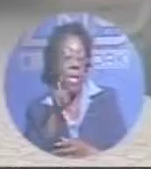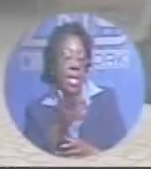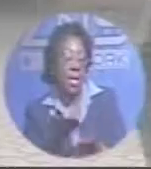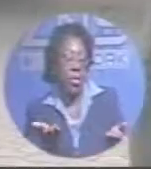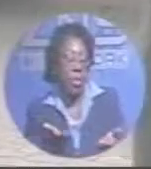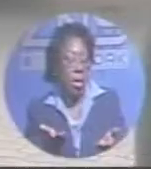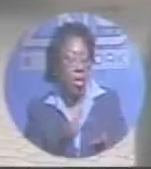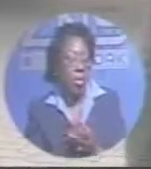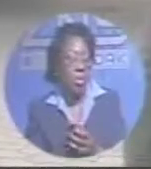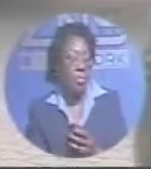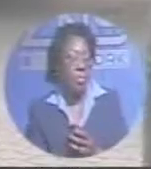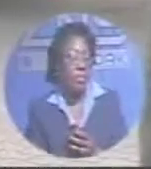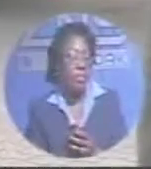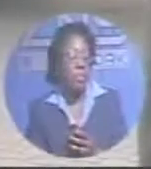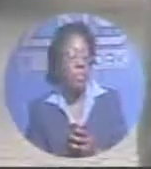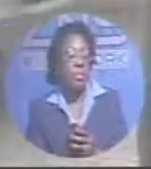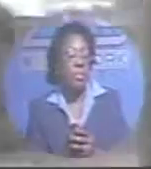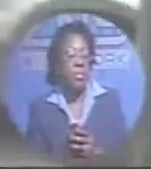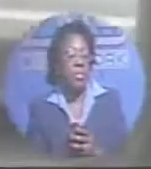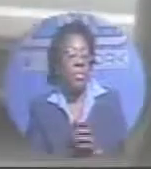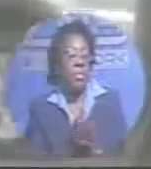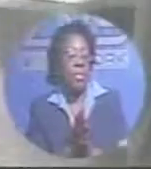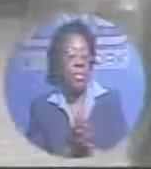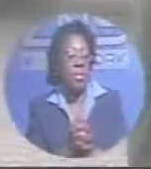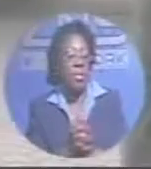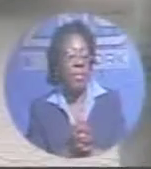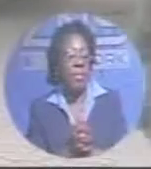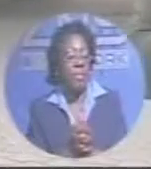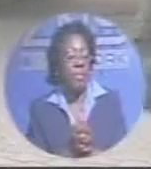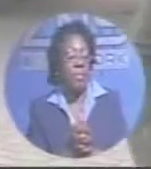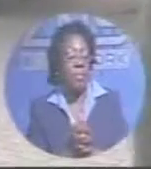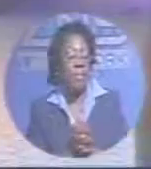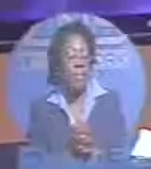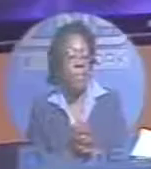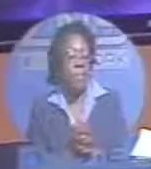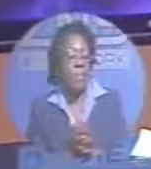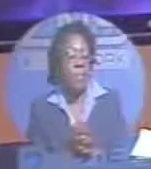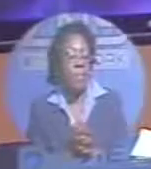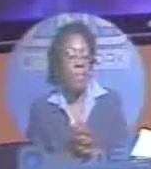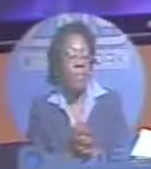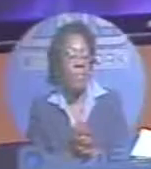those of you who can't get down here, make sure you tune into our broadcast tomorrow. Back to you, Keisha. Thanks a lot, Clint.